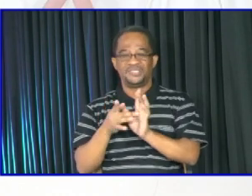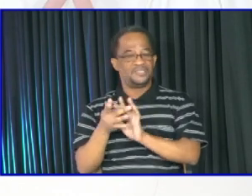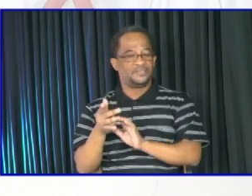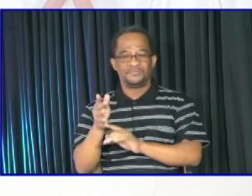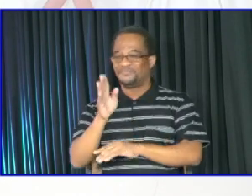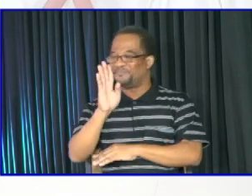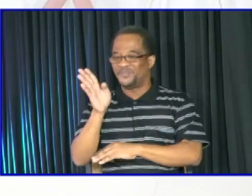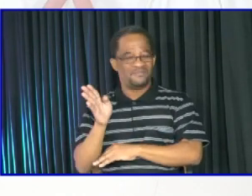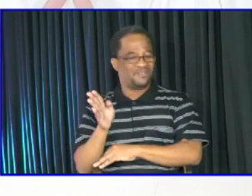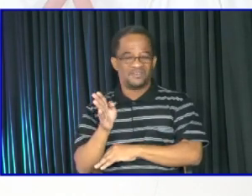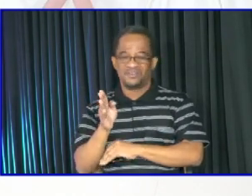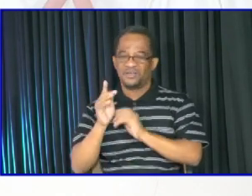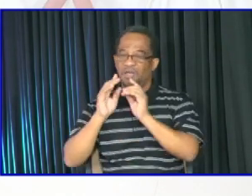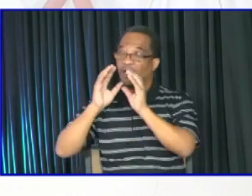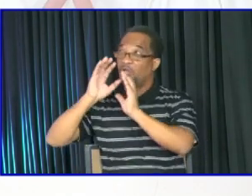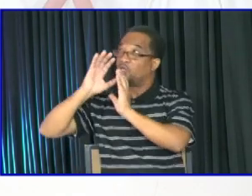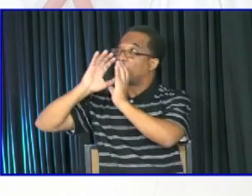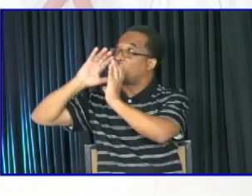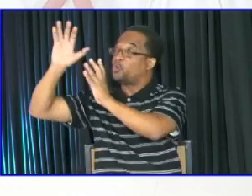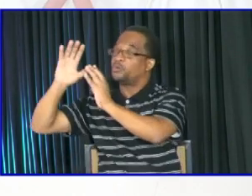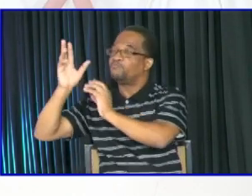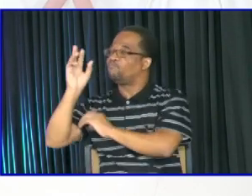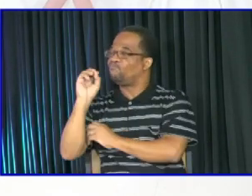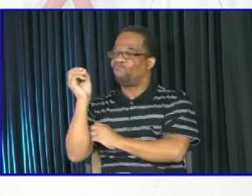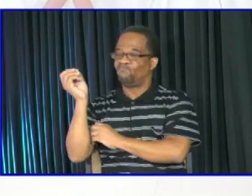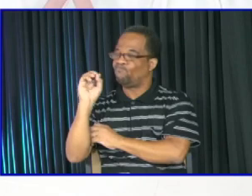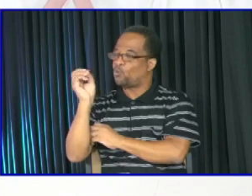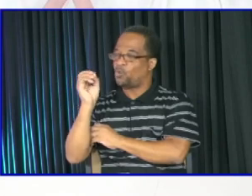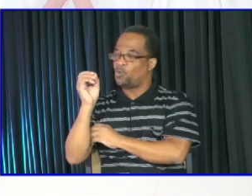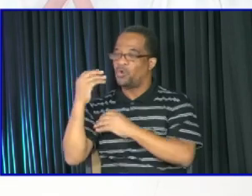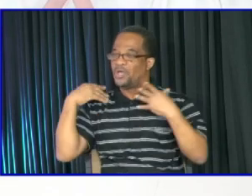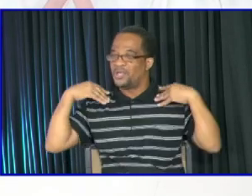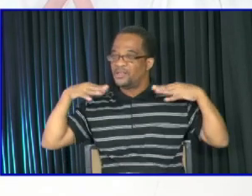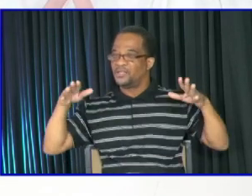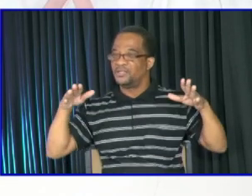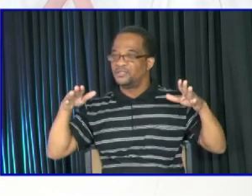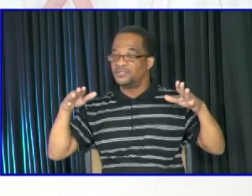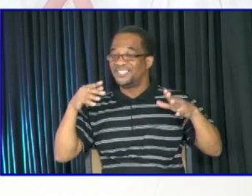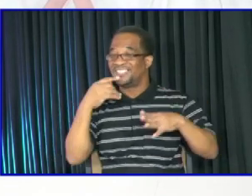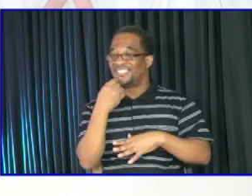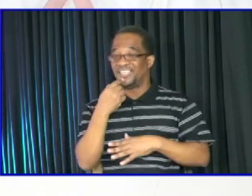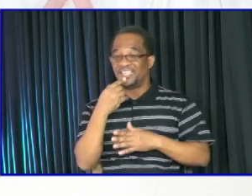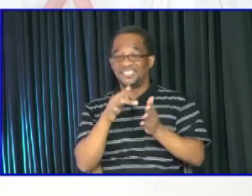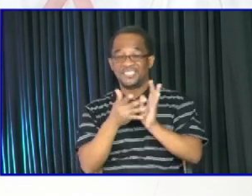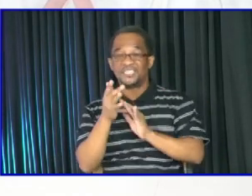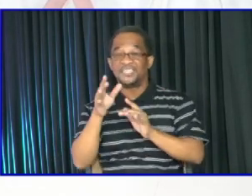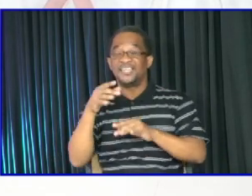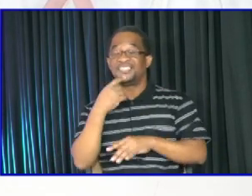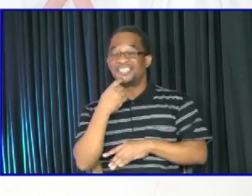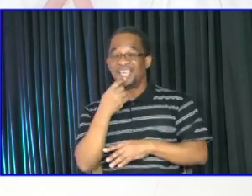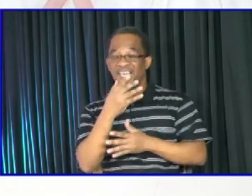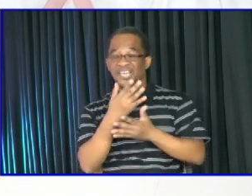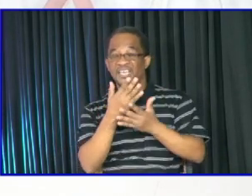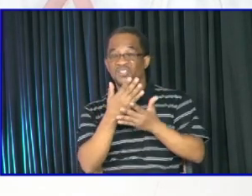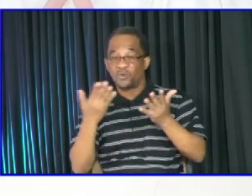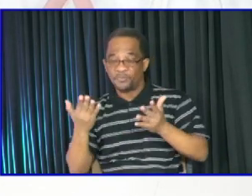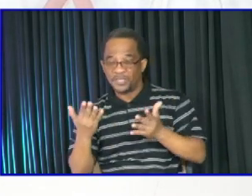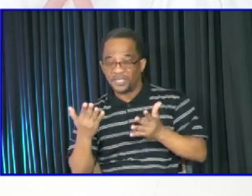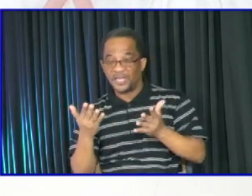and immediately those nails could have jumped from his body. The life-giving Lord and